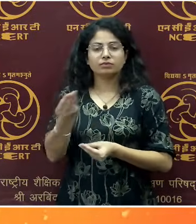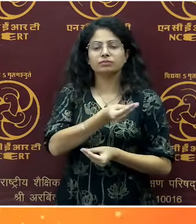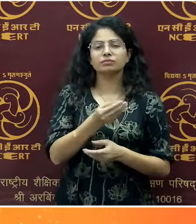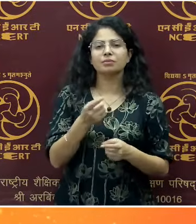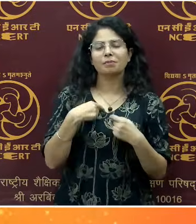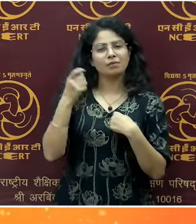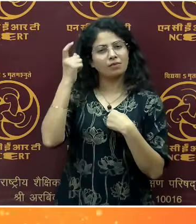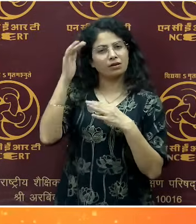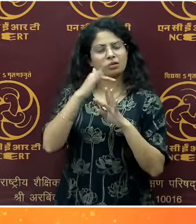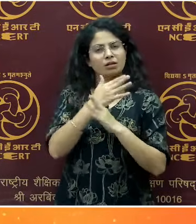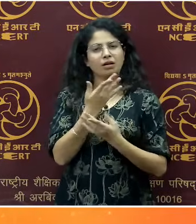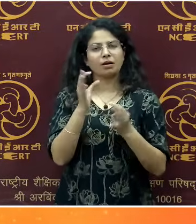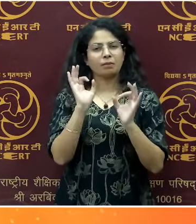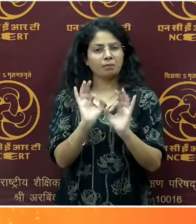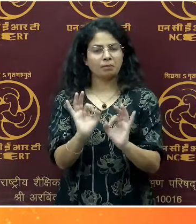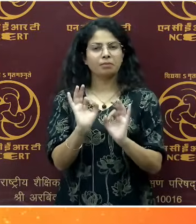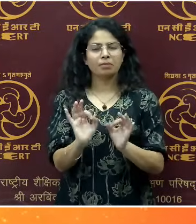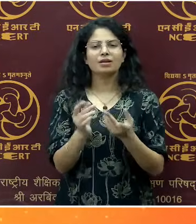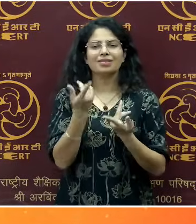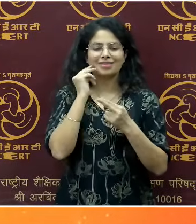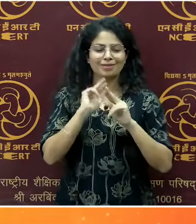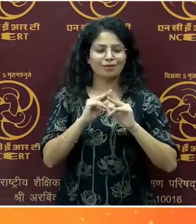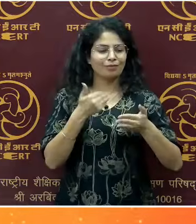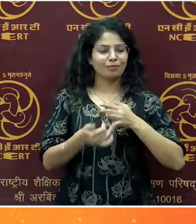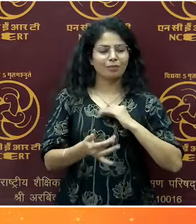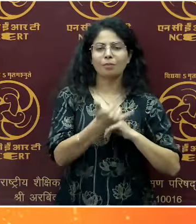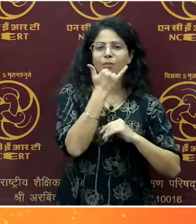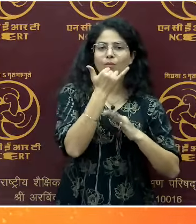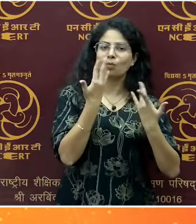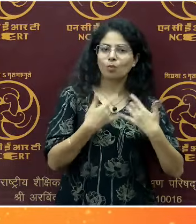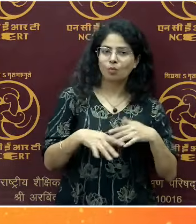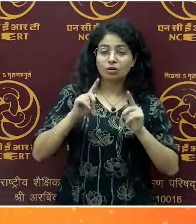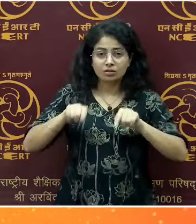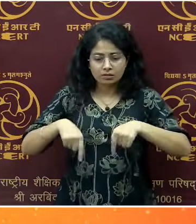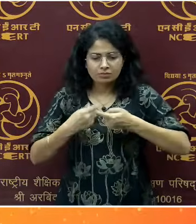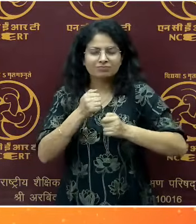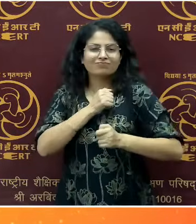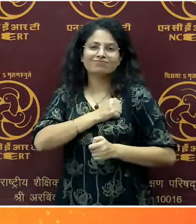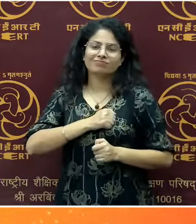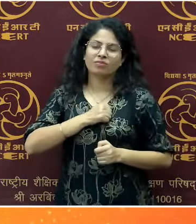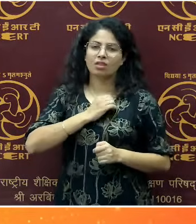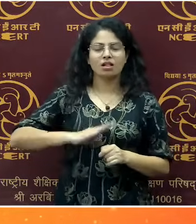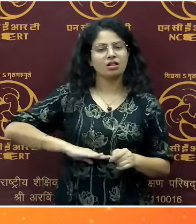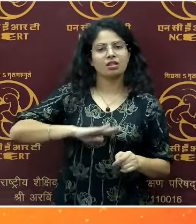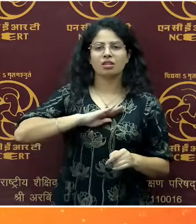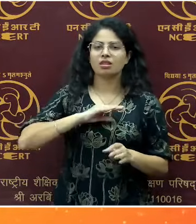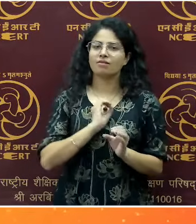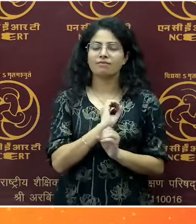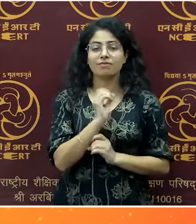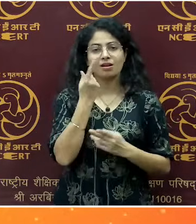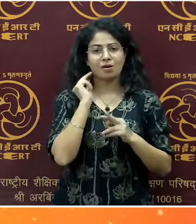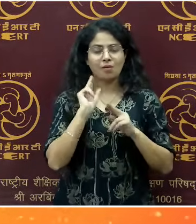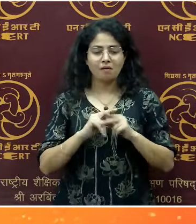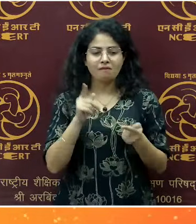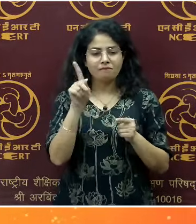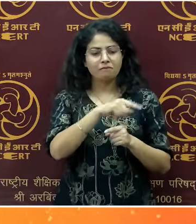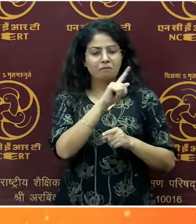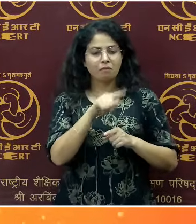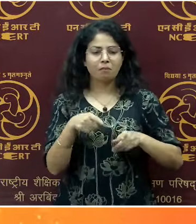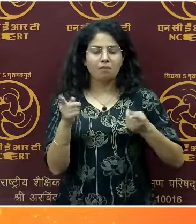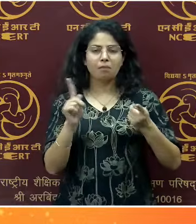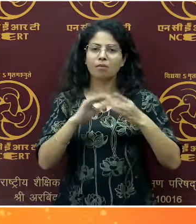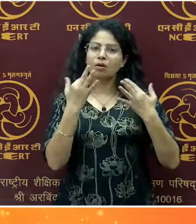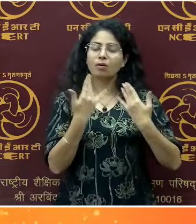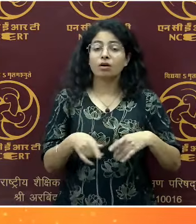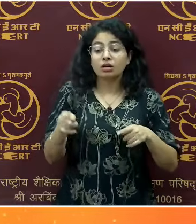I think, ma'am, that's the best part of apologizing, that it's not just enough to say sorry. If you have done somebody wrong, you make